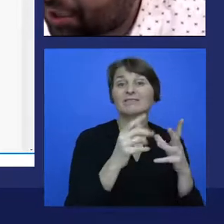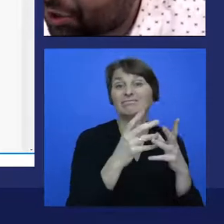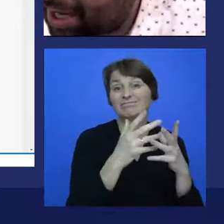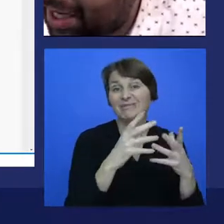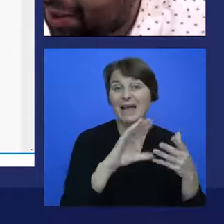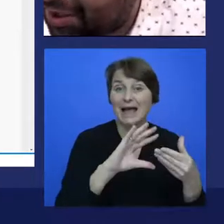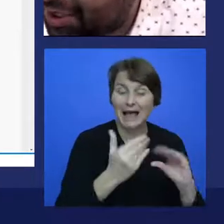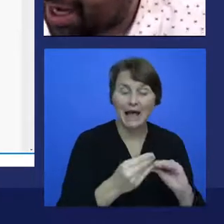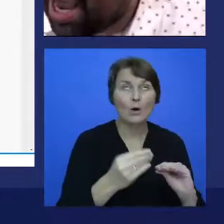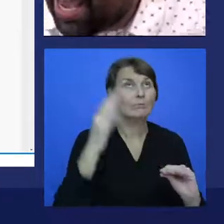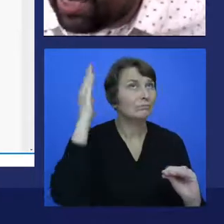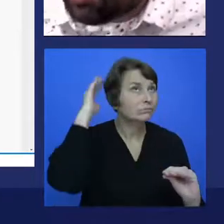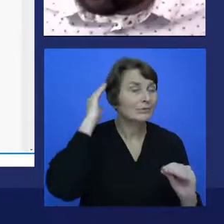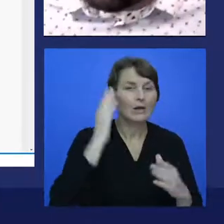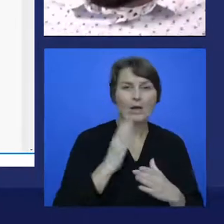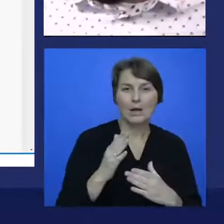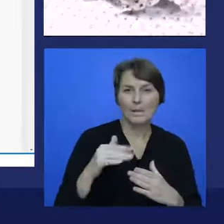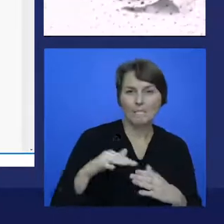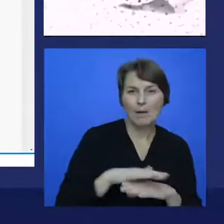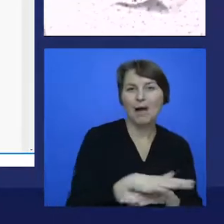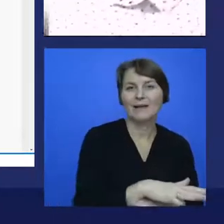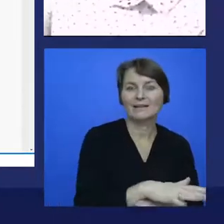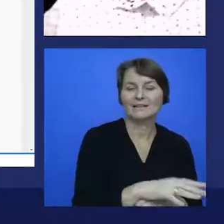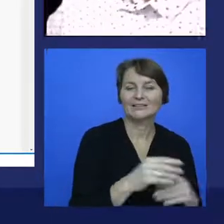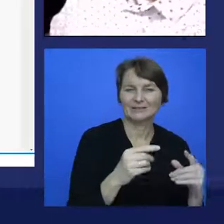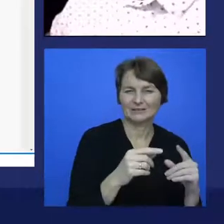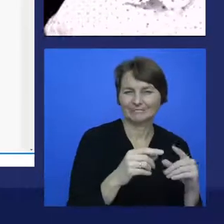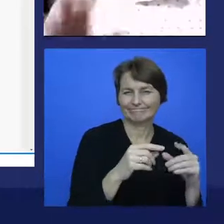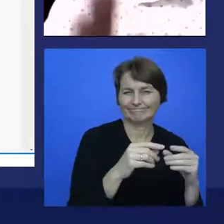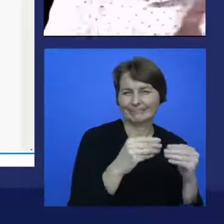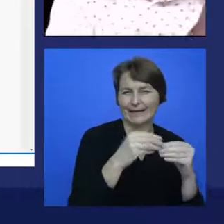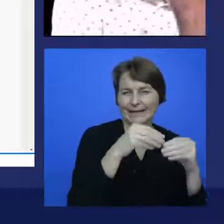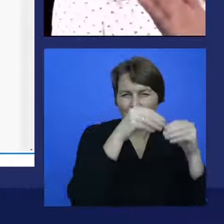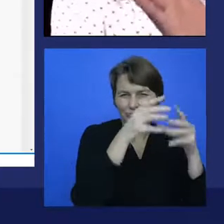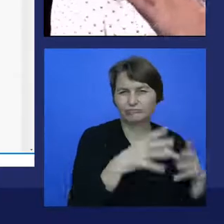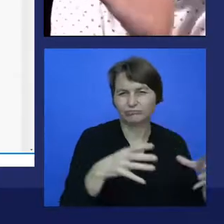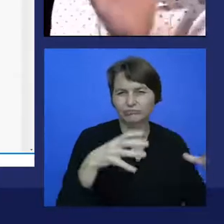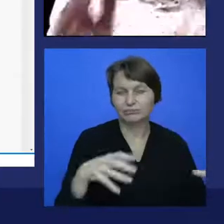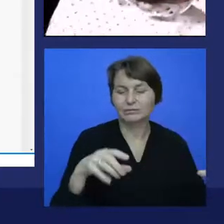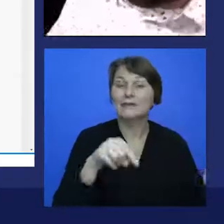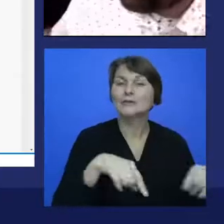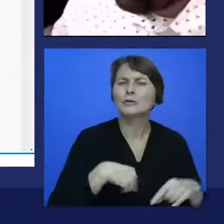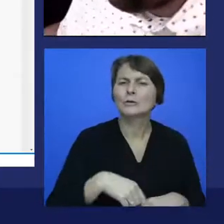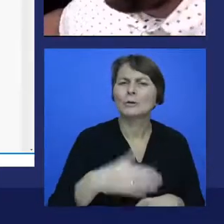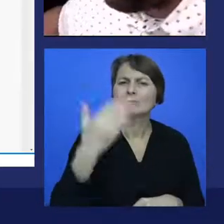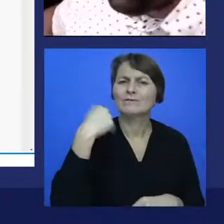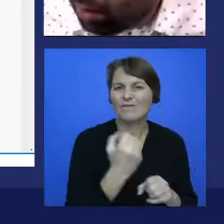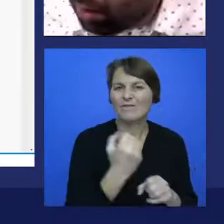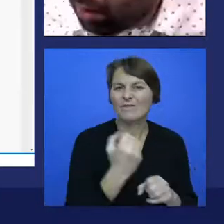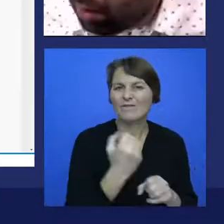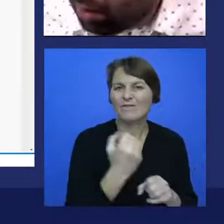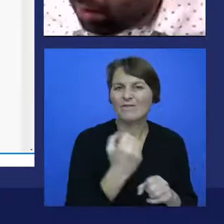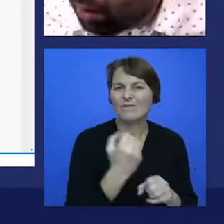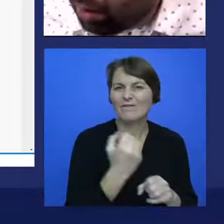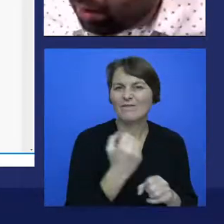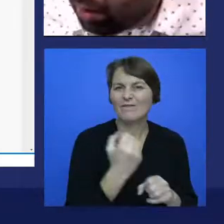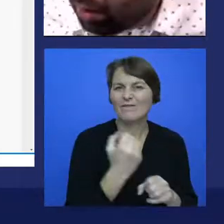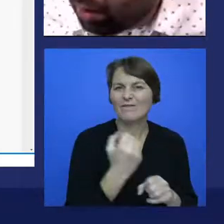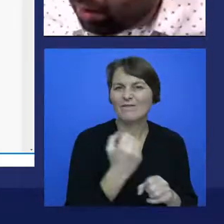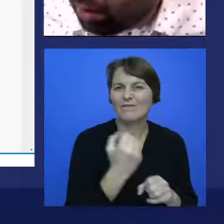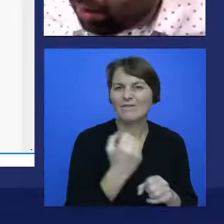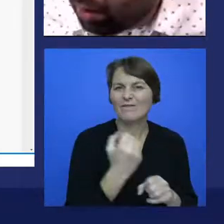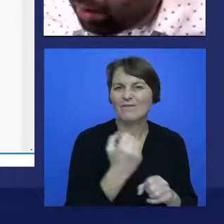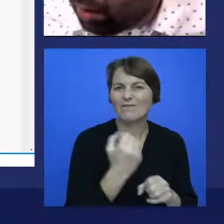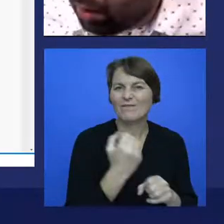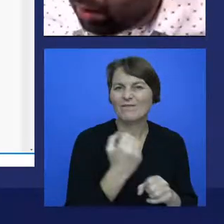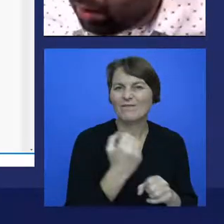right? 2 by 1,000. And it turns out, remember how I told you that the neural networks get narrower as you go down? Notice that the output